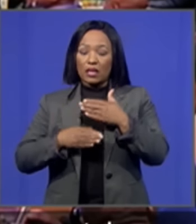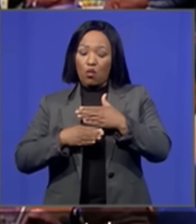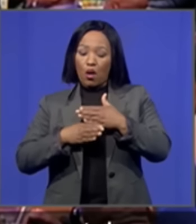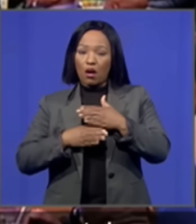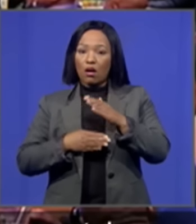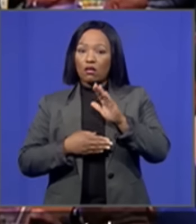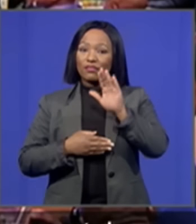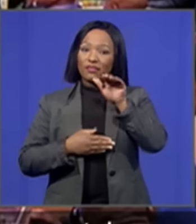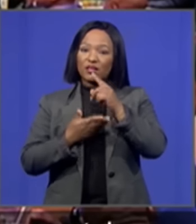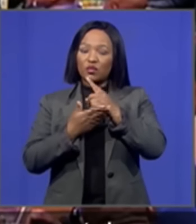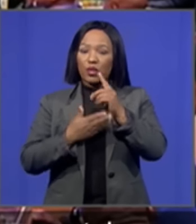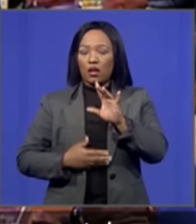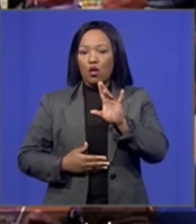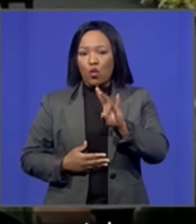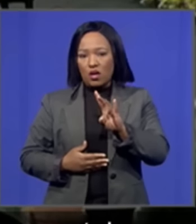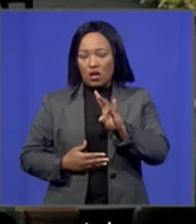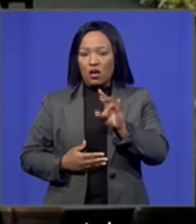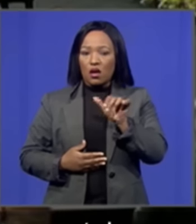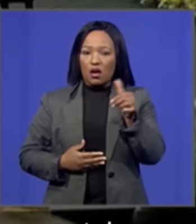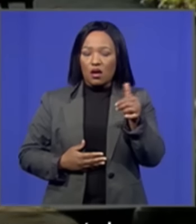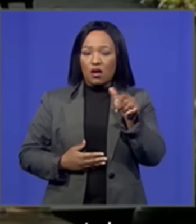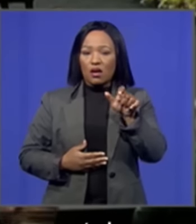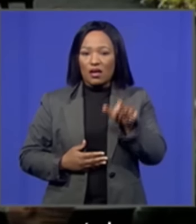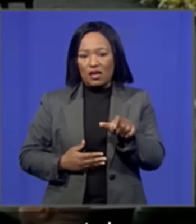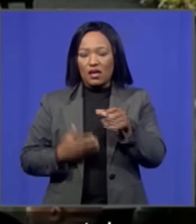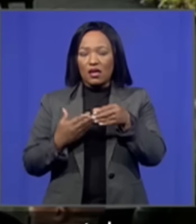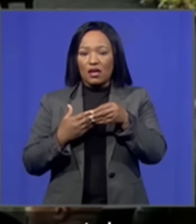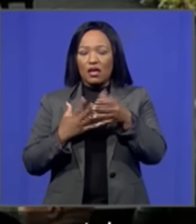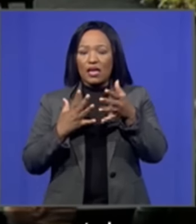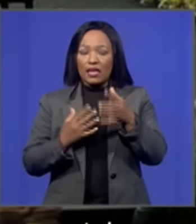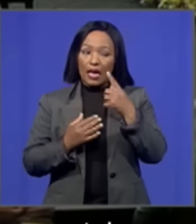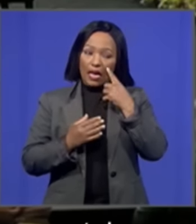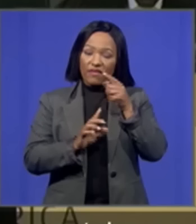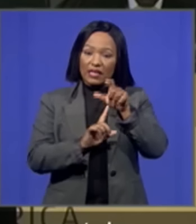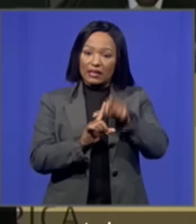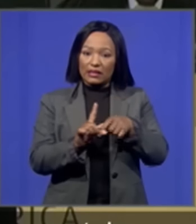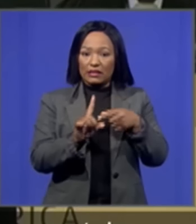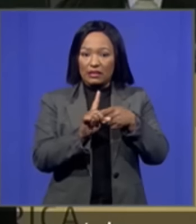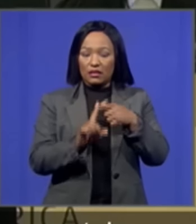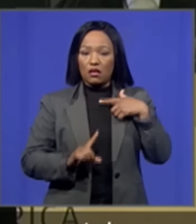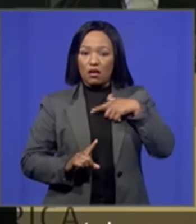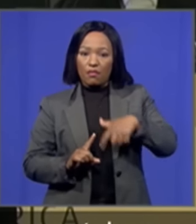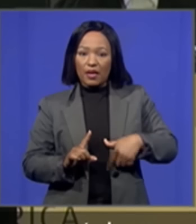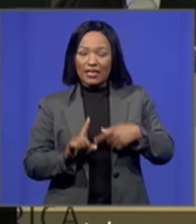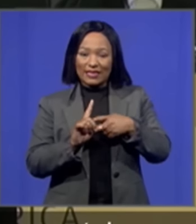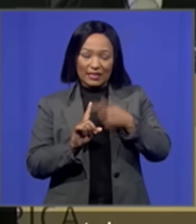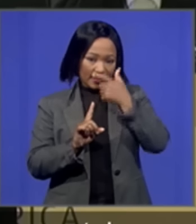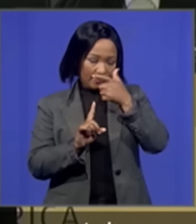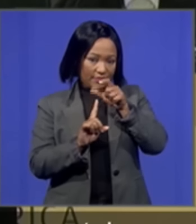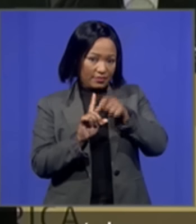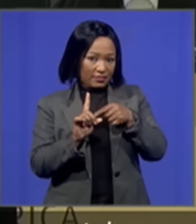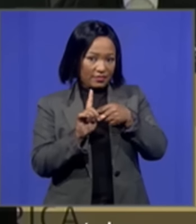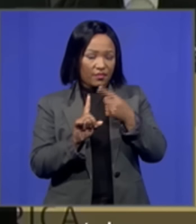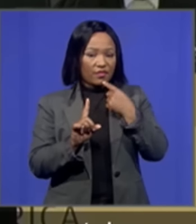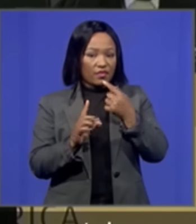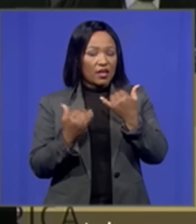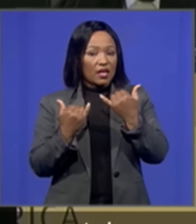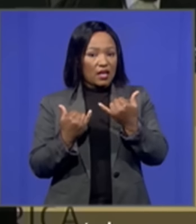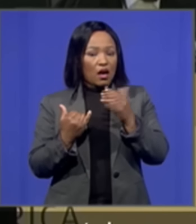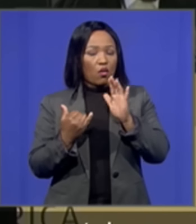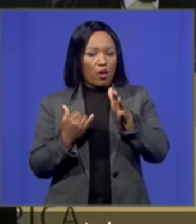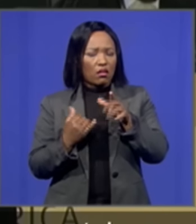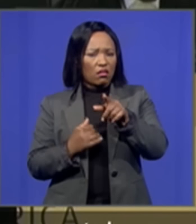boraro. Go lebeletswe gape go tlhophiwa ga moeteledipele wa dipaki se jaaka fa moporesidente Cyril Ramaphosa a ikaelela go ikuela